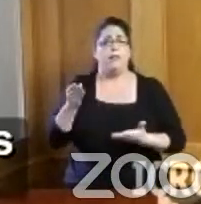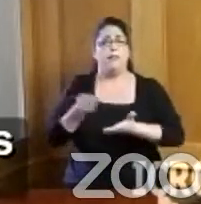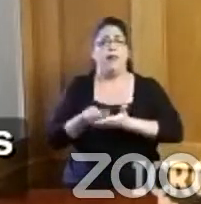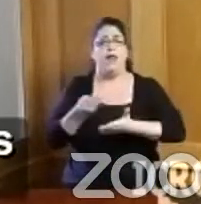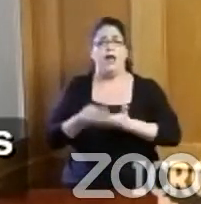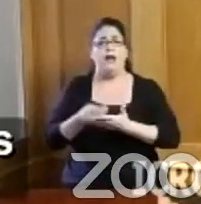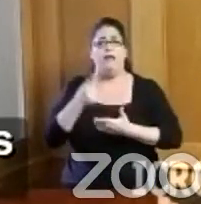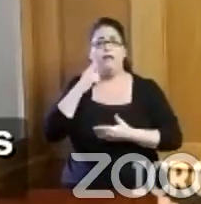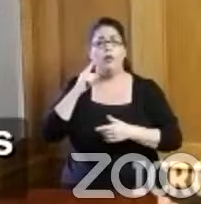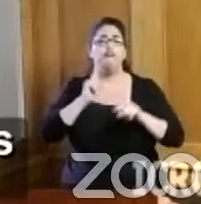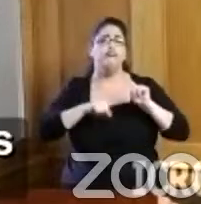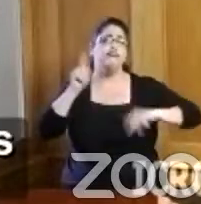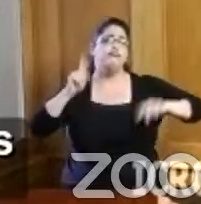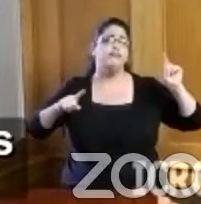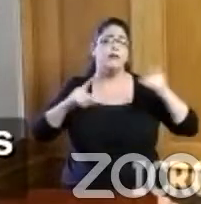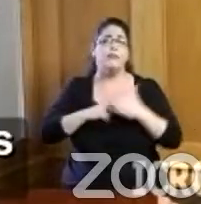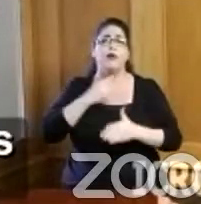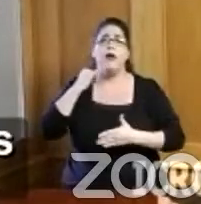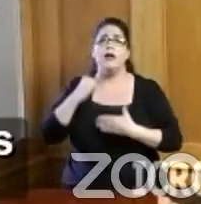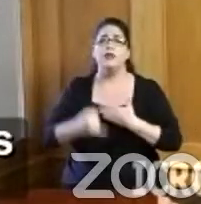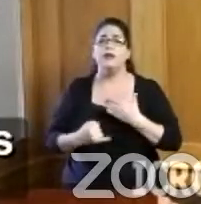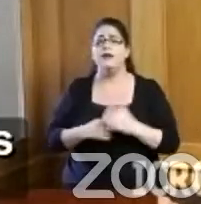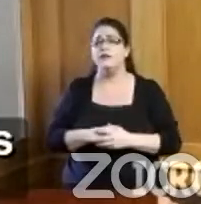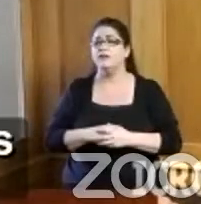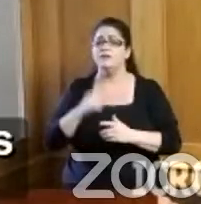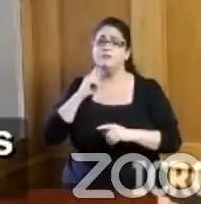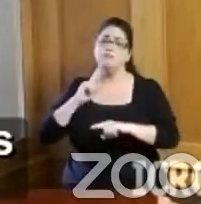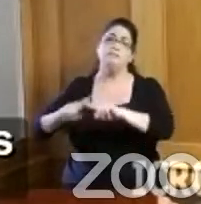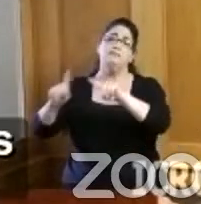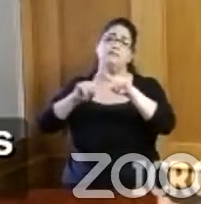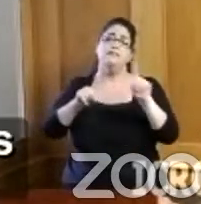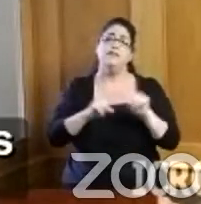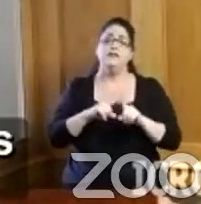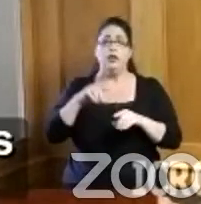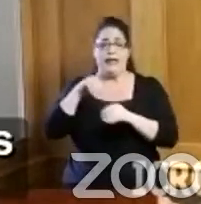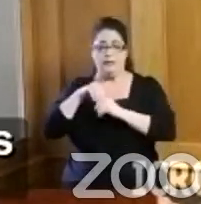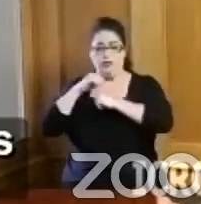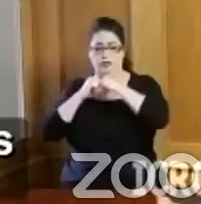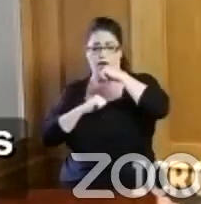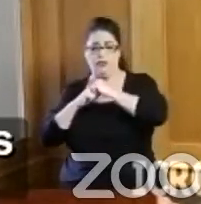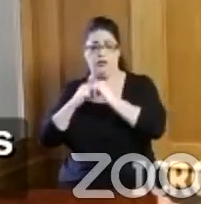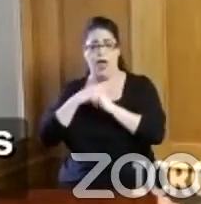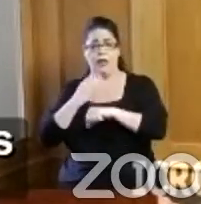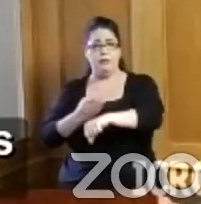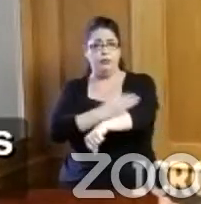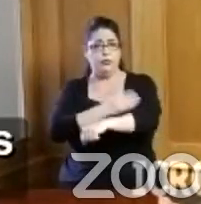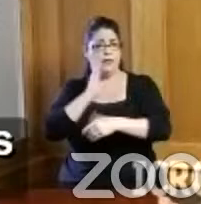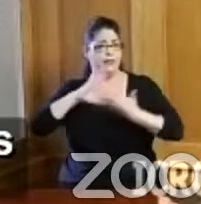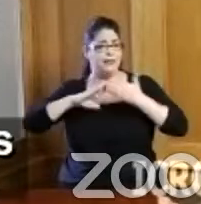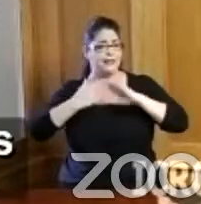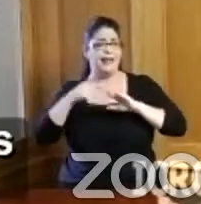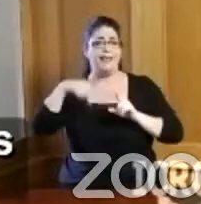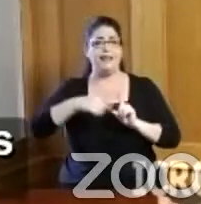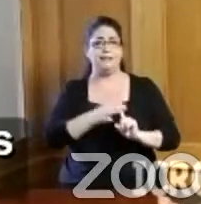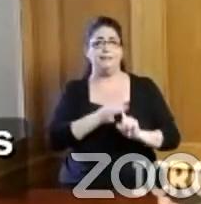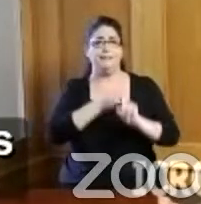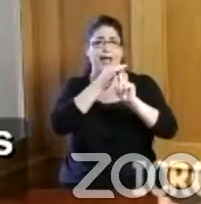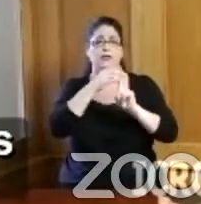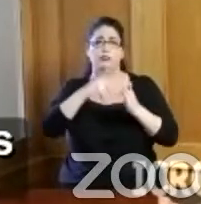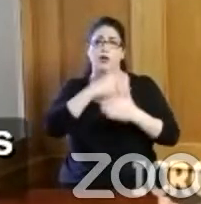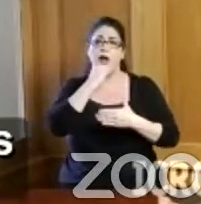for projects and for different infrastructure improvements, and this being a special project with this music